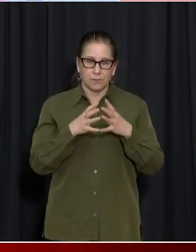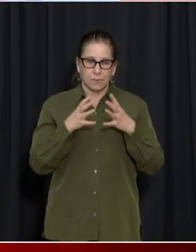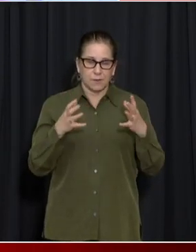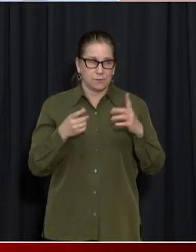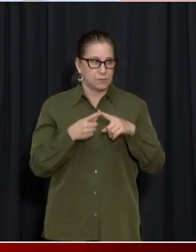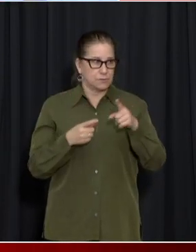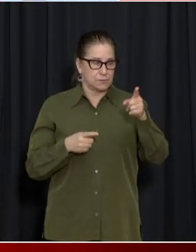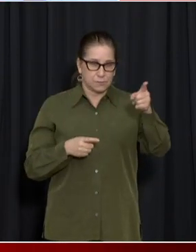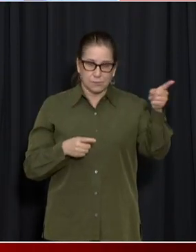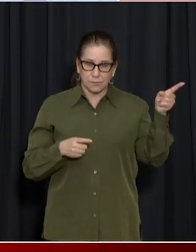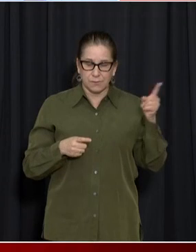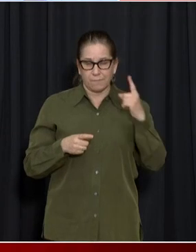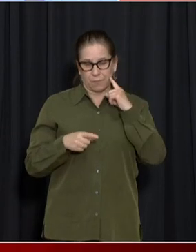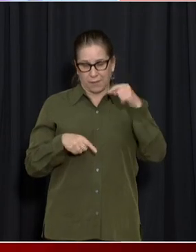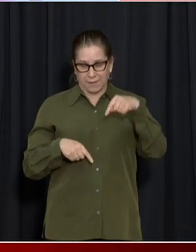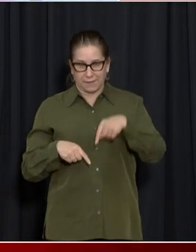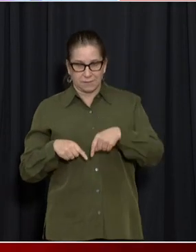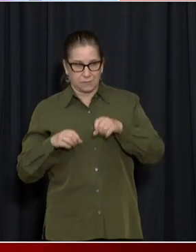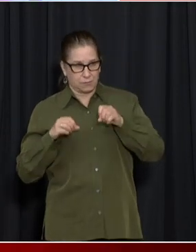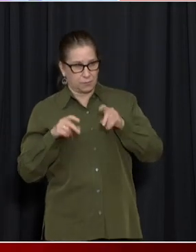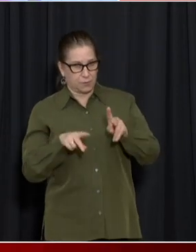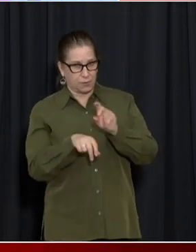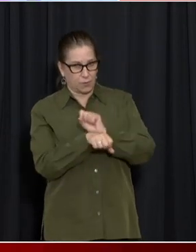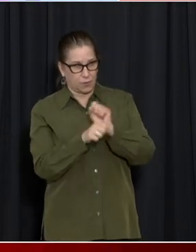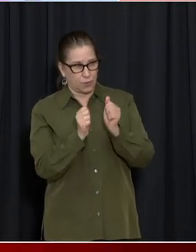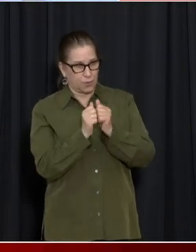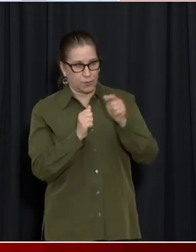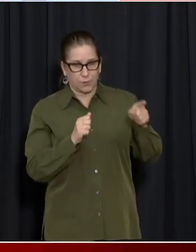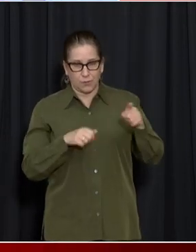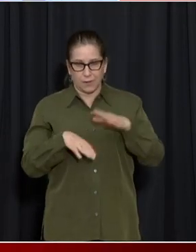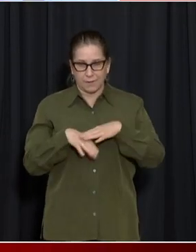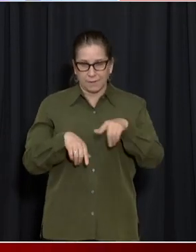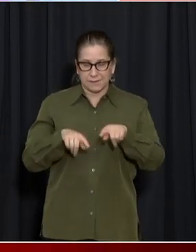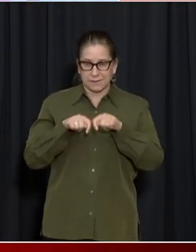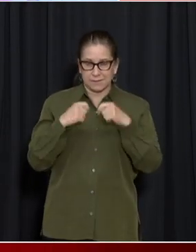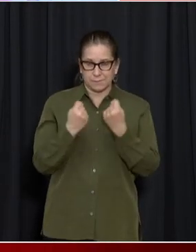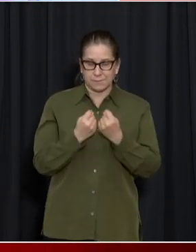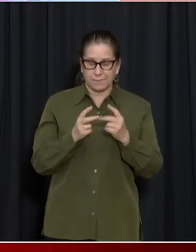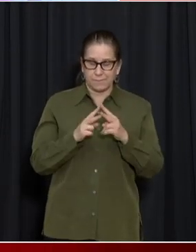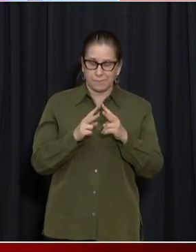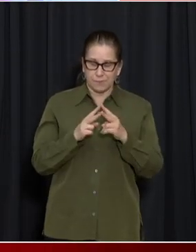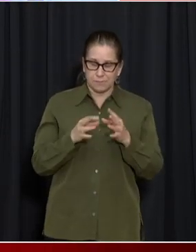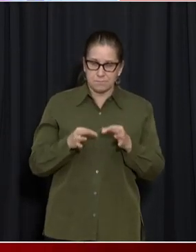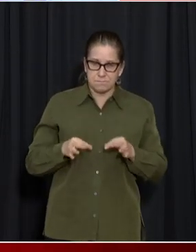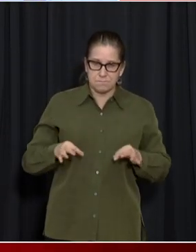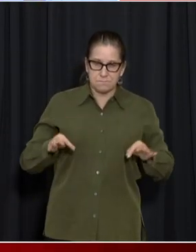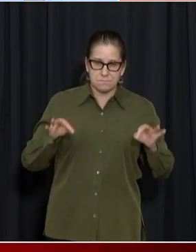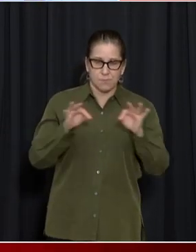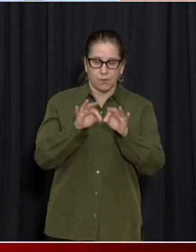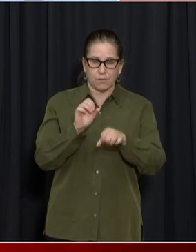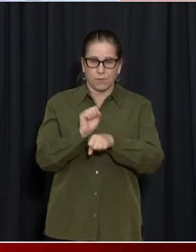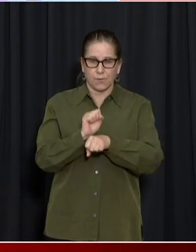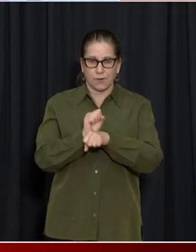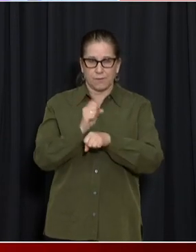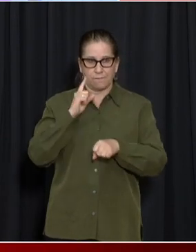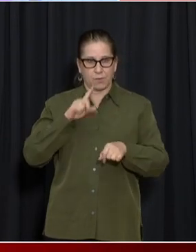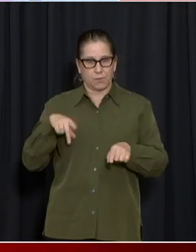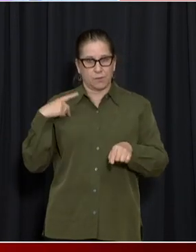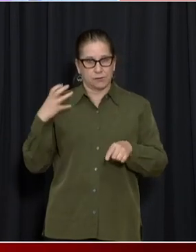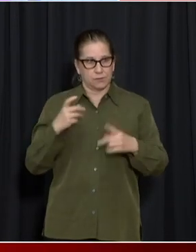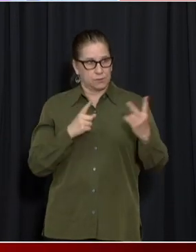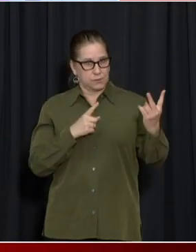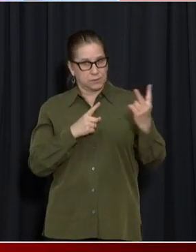team on this very important effort for DC residents. Just over 3 weeks ago, you tasked us with an ambitious and